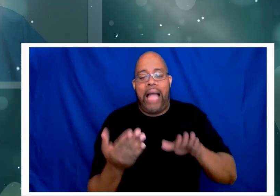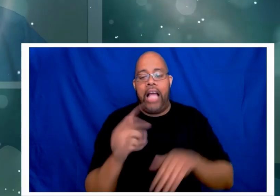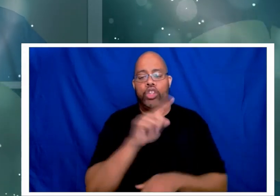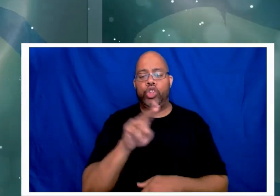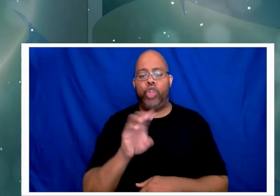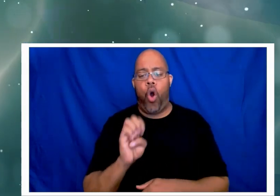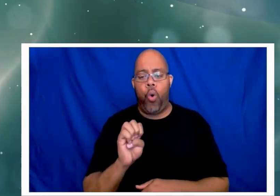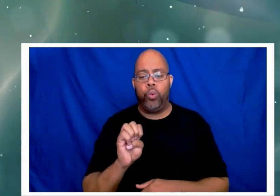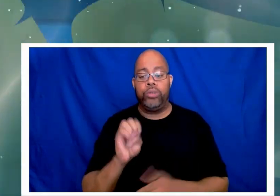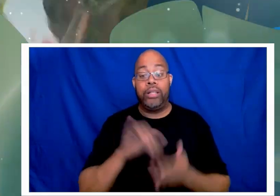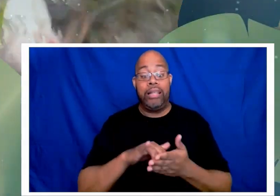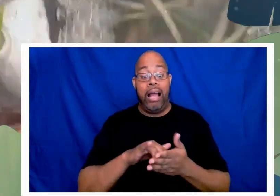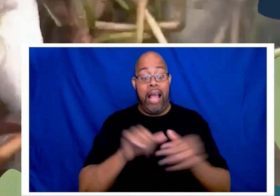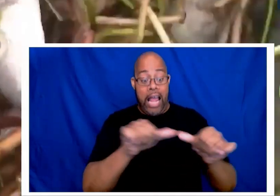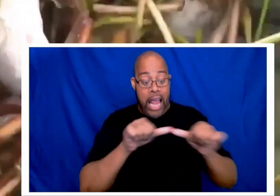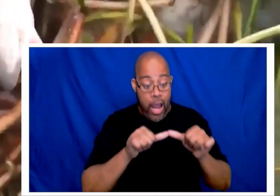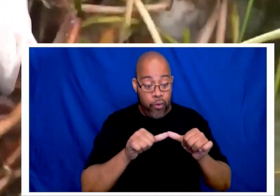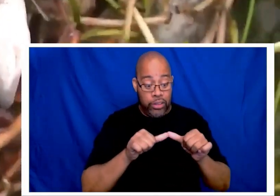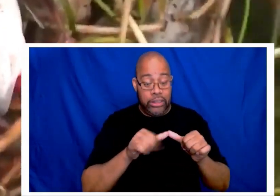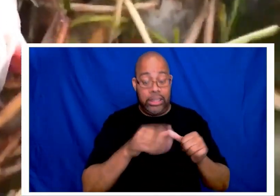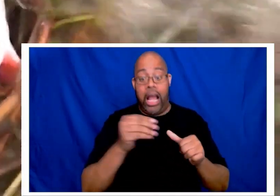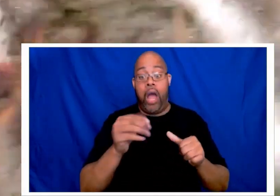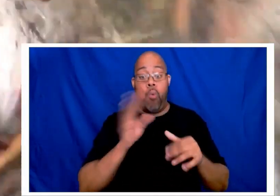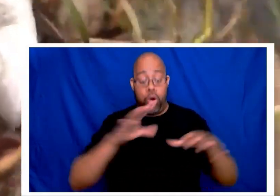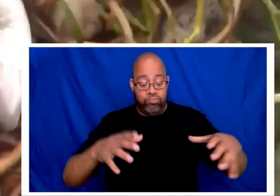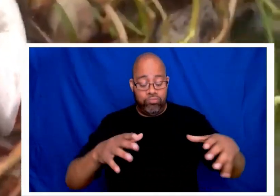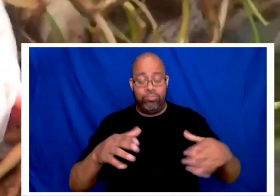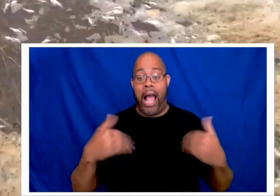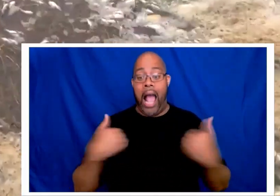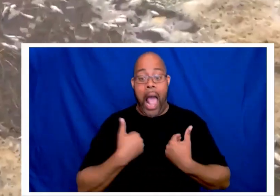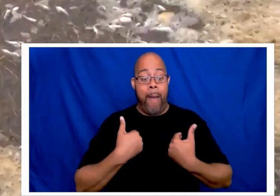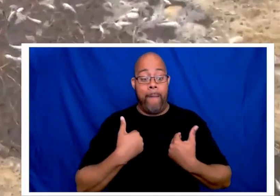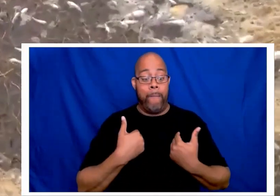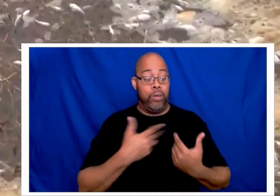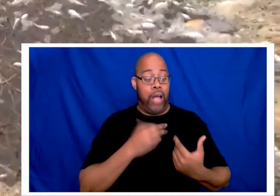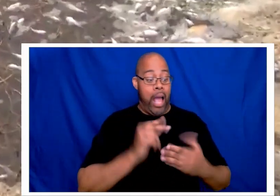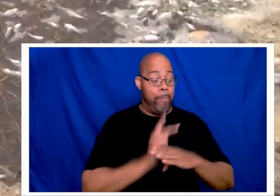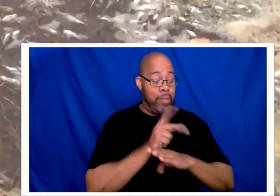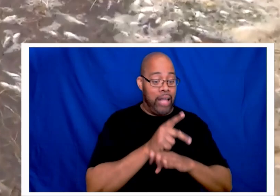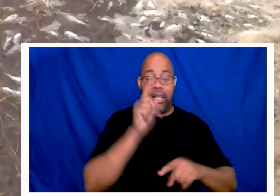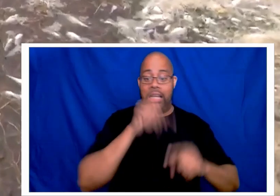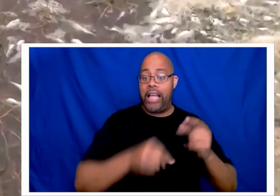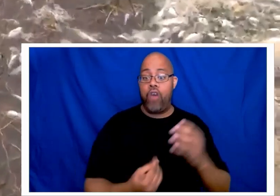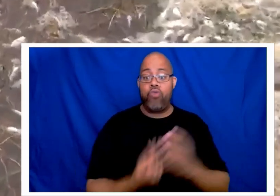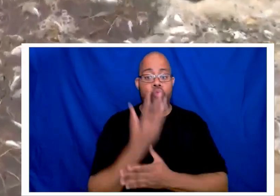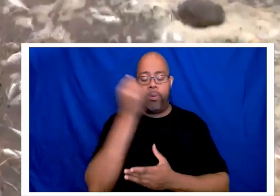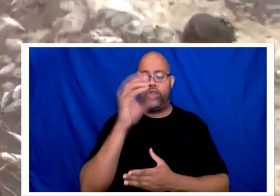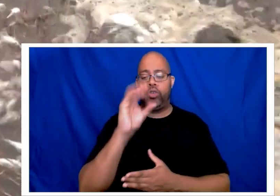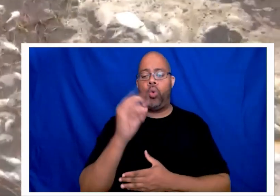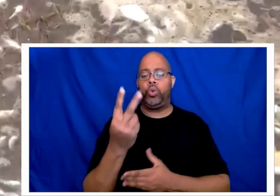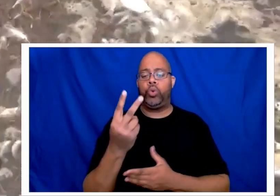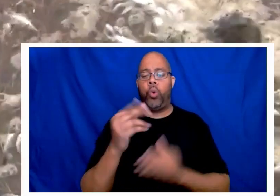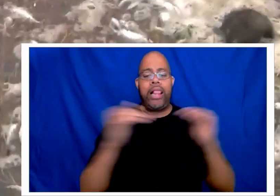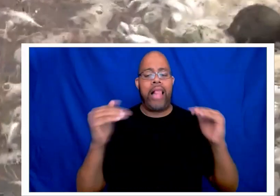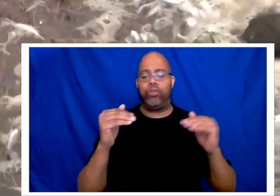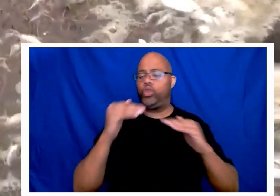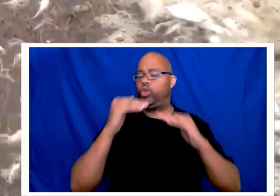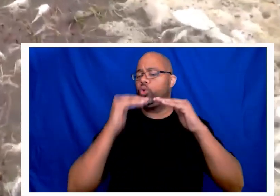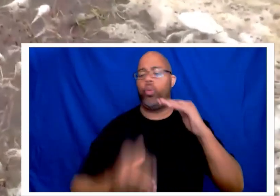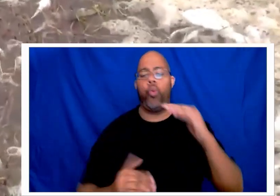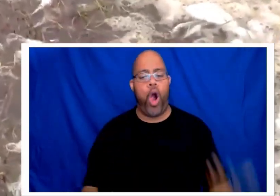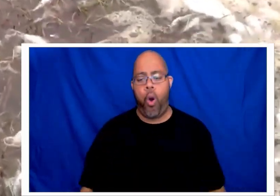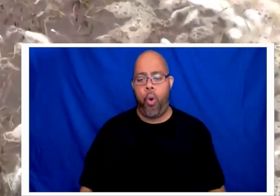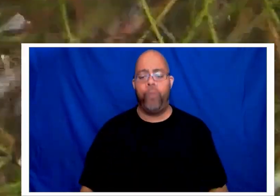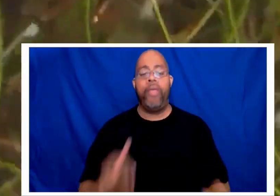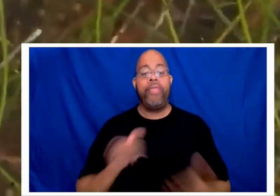areas and bodies of water where aquatic life cannot survive because of the low oxygen levels. Now, these are primarily